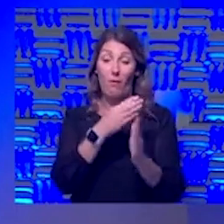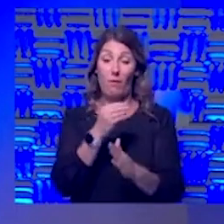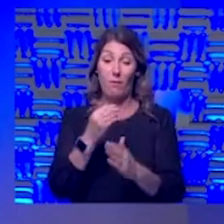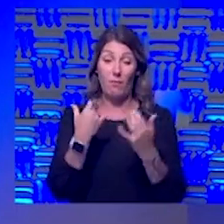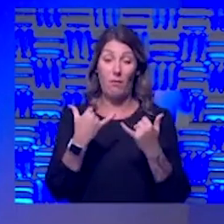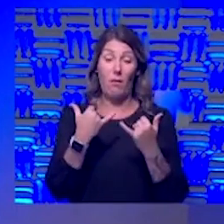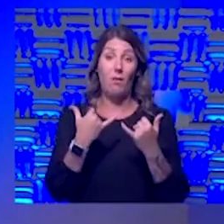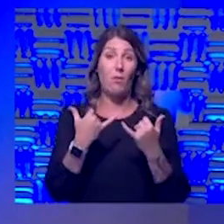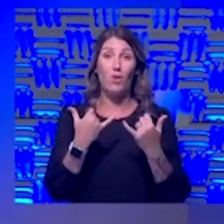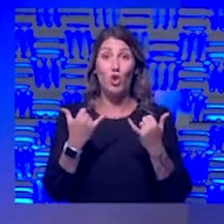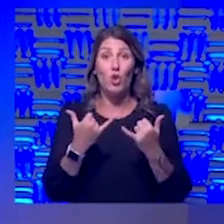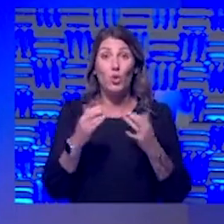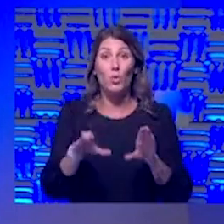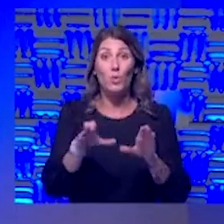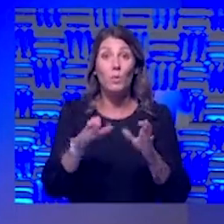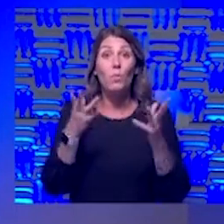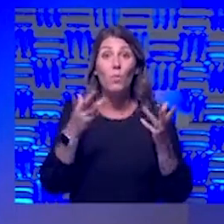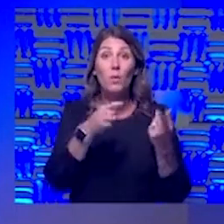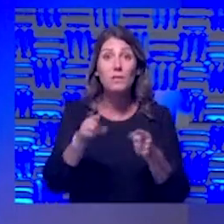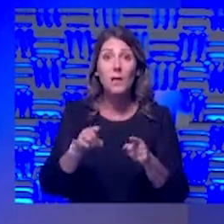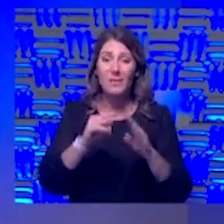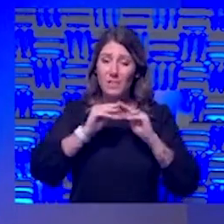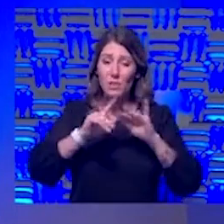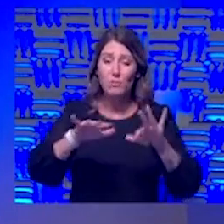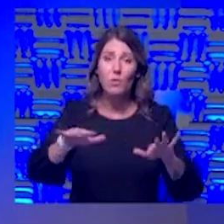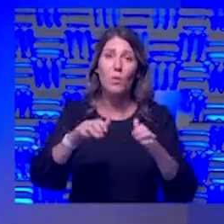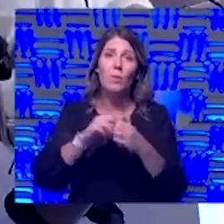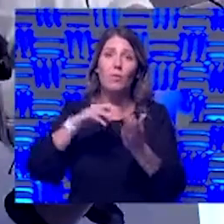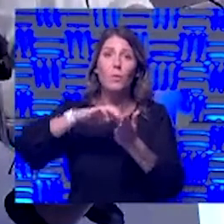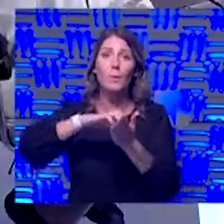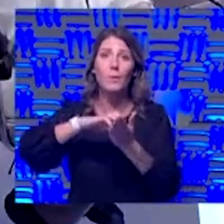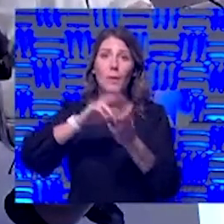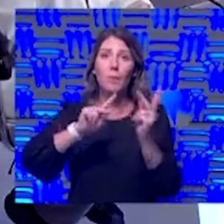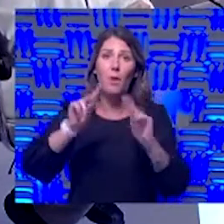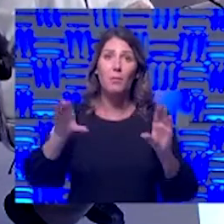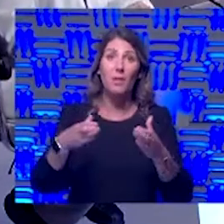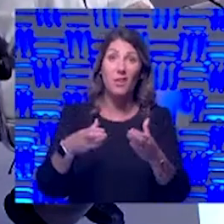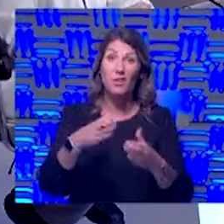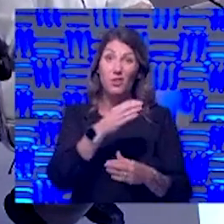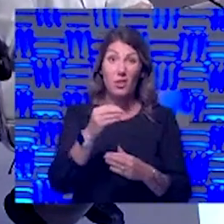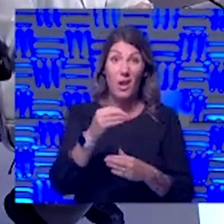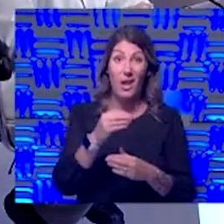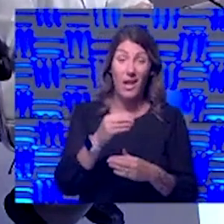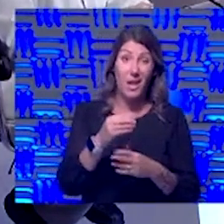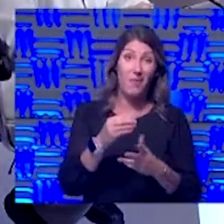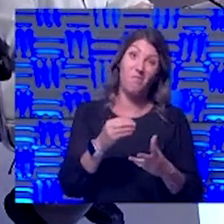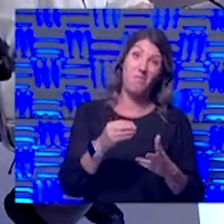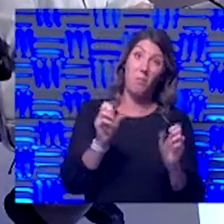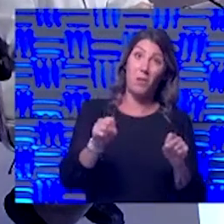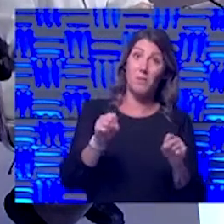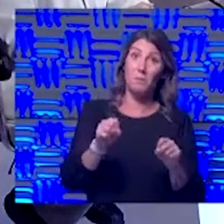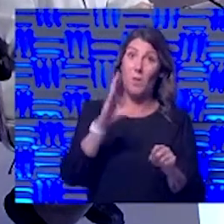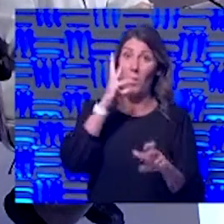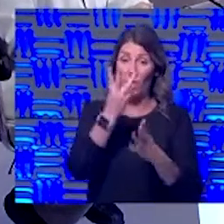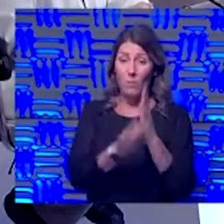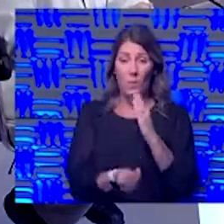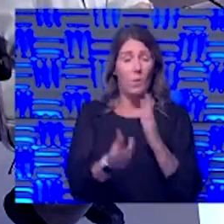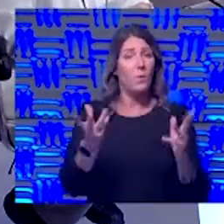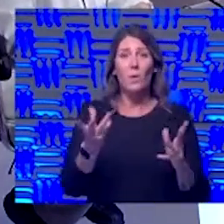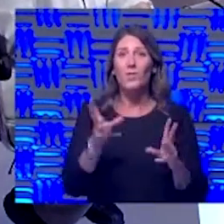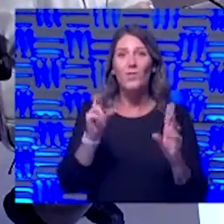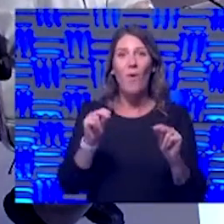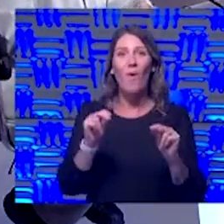doing is continuing to spread among vulnerable populations. So the likelihood it's going to go as low because it's got a big reservoir of people that it can travel